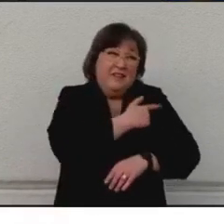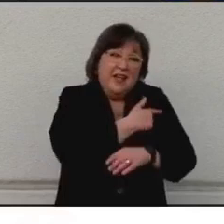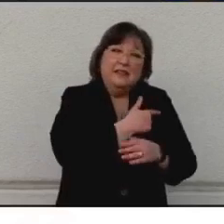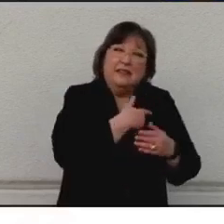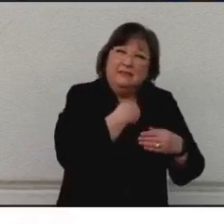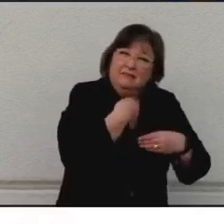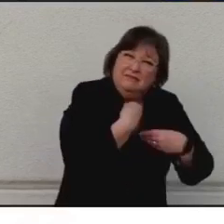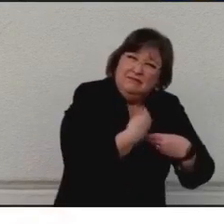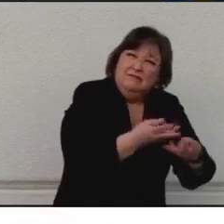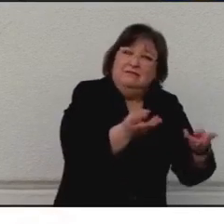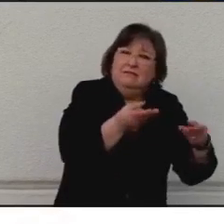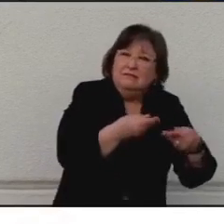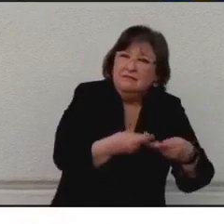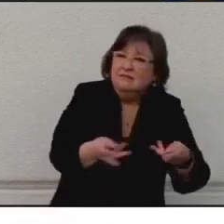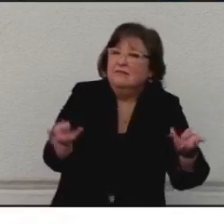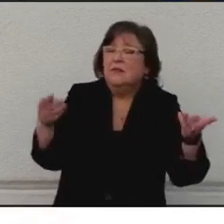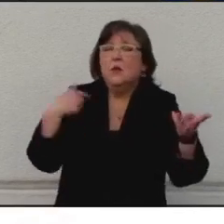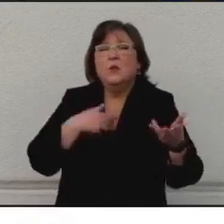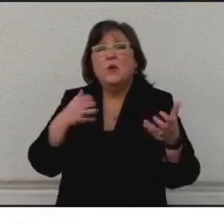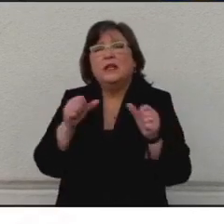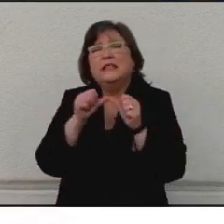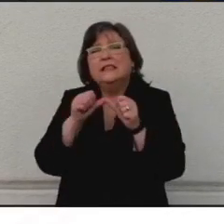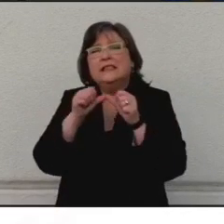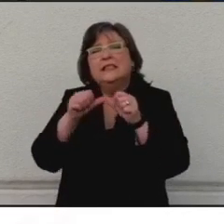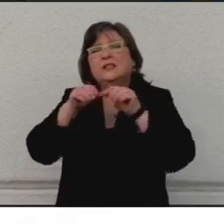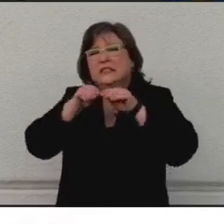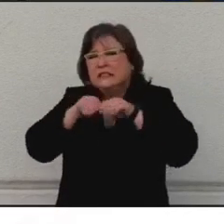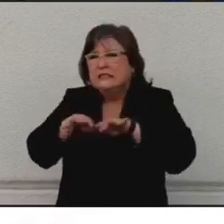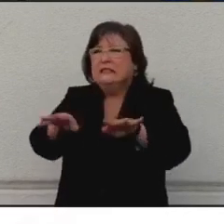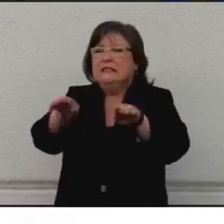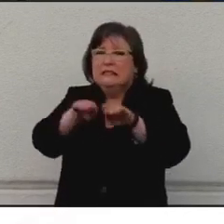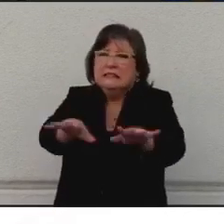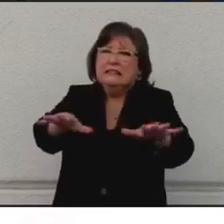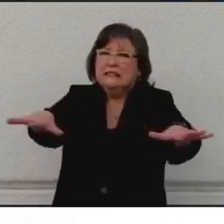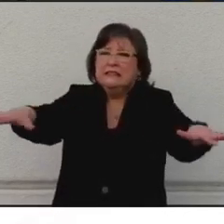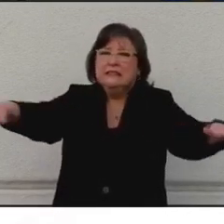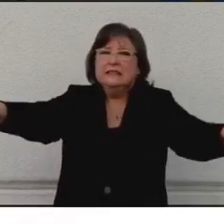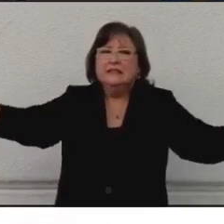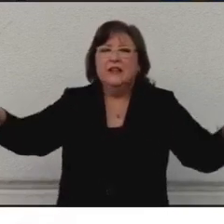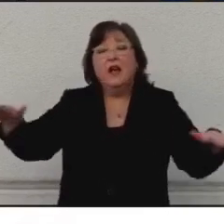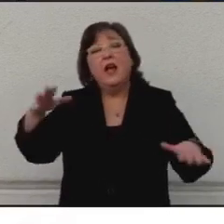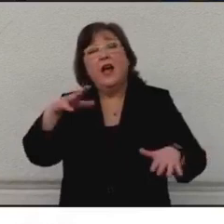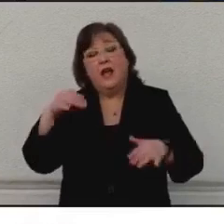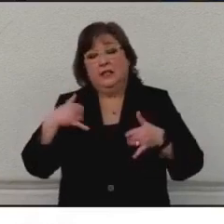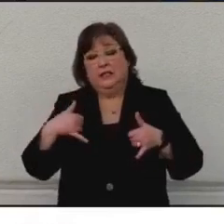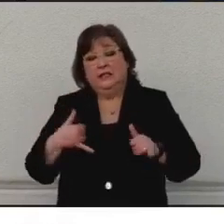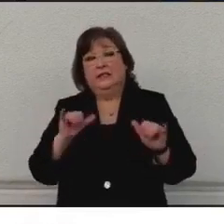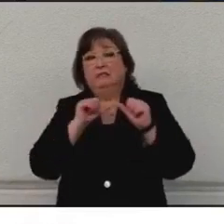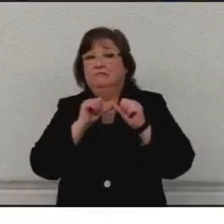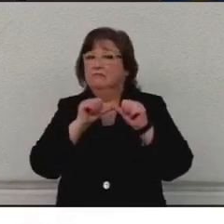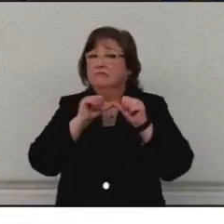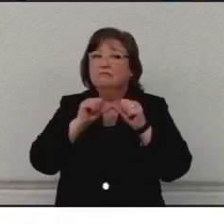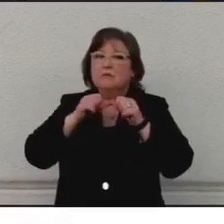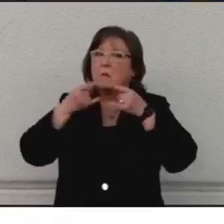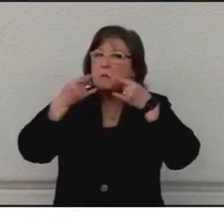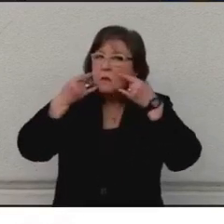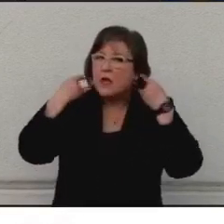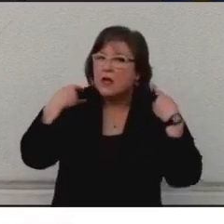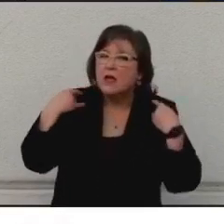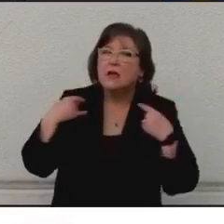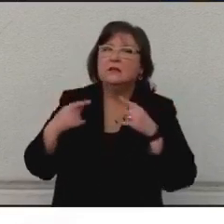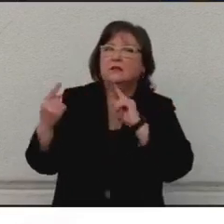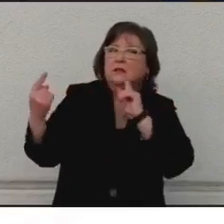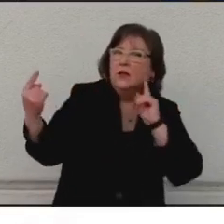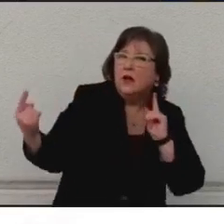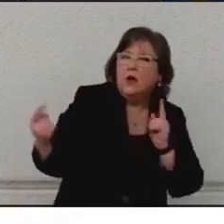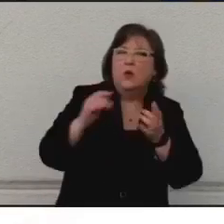all wear our masks, stay socially distanced, and don't gather with others. But please get vaccinated when your turn